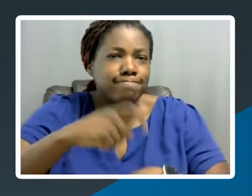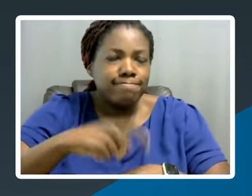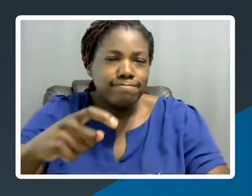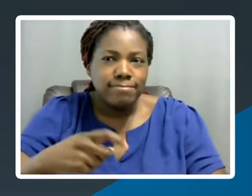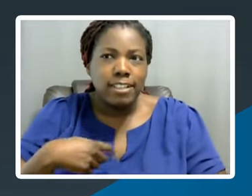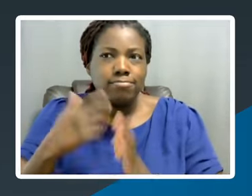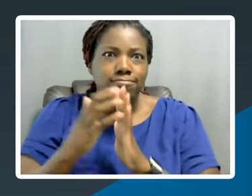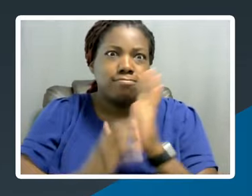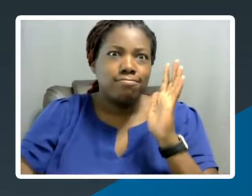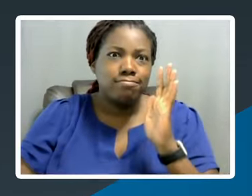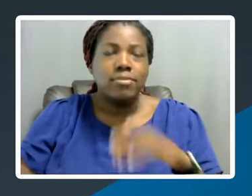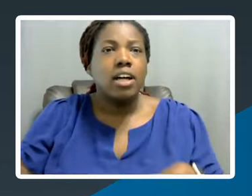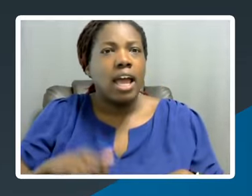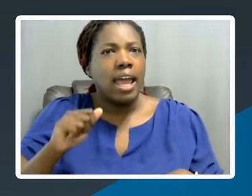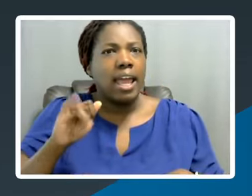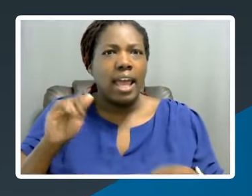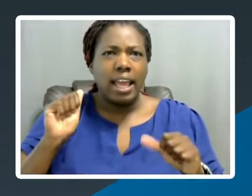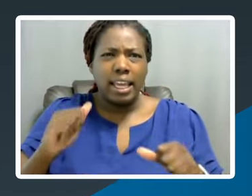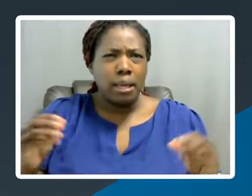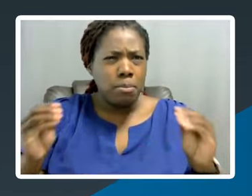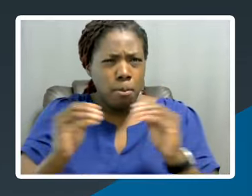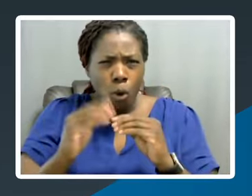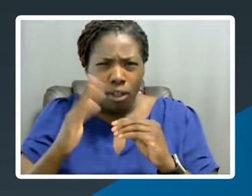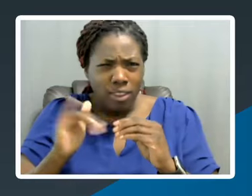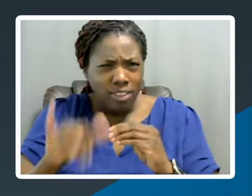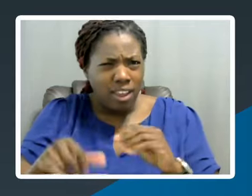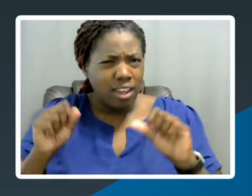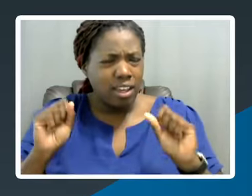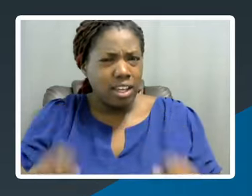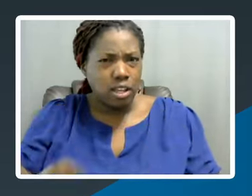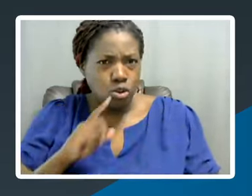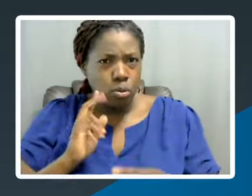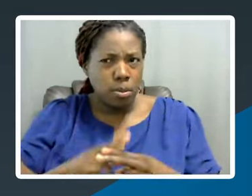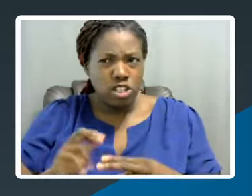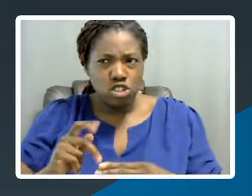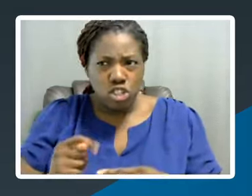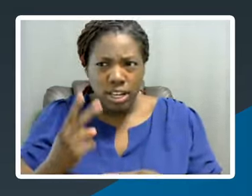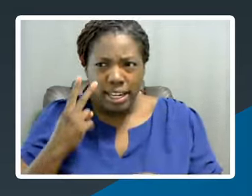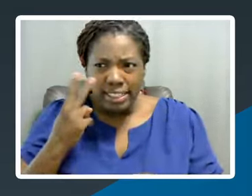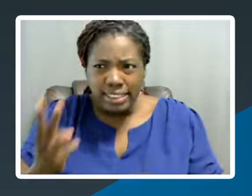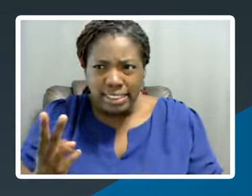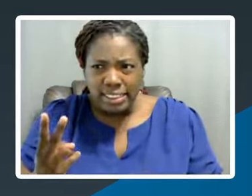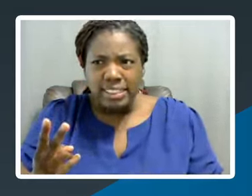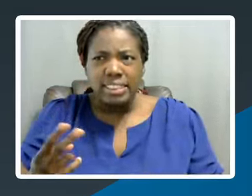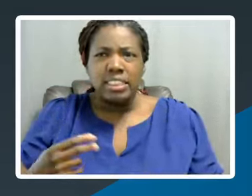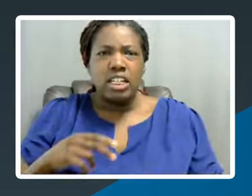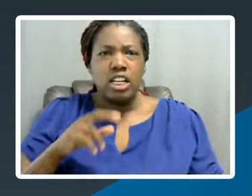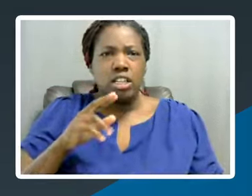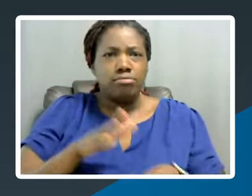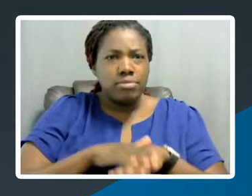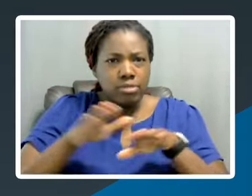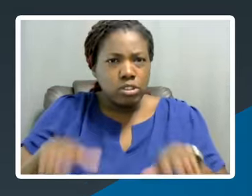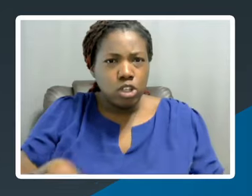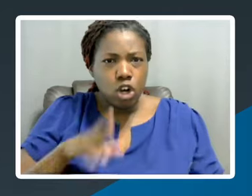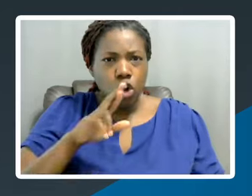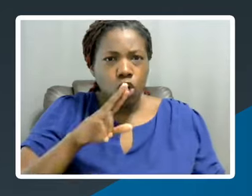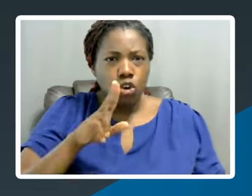But AI can do far more than that. You've mentioned it here in the chat. I'm seeing, you know, differentiating rubrics, writing lesson plans,